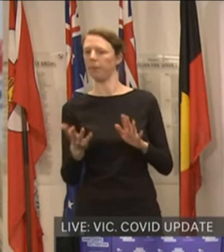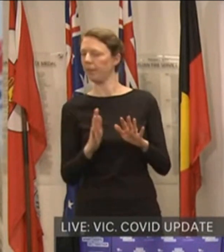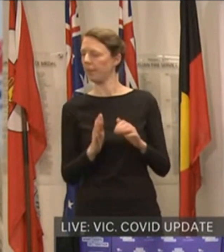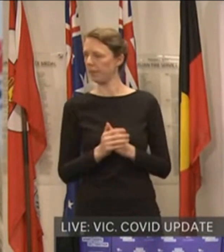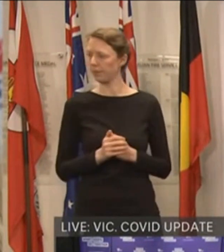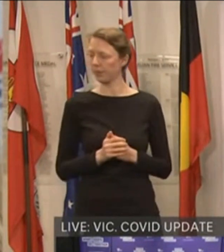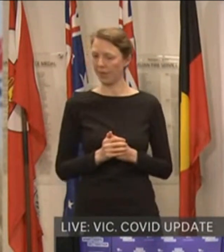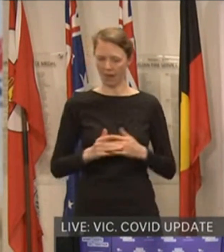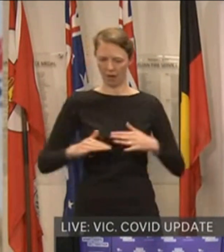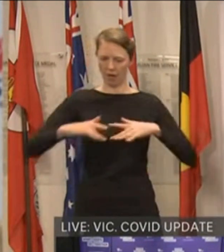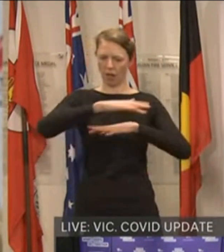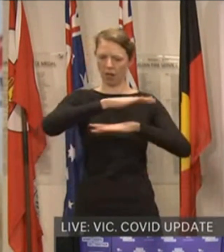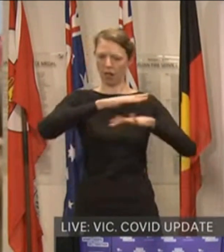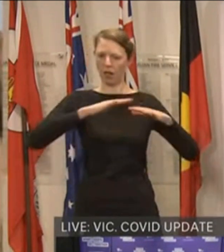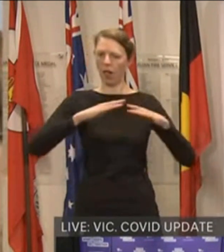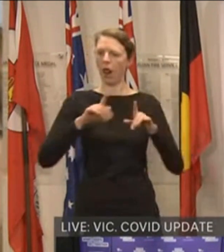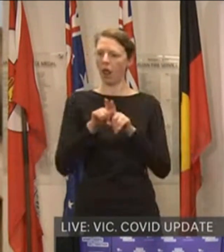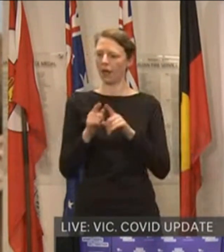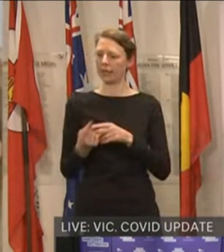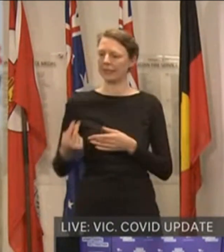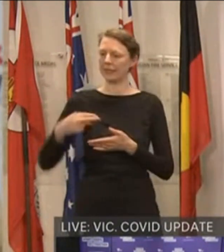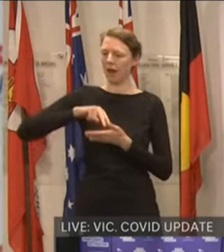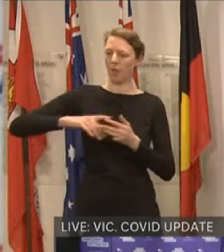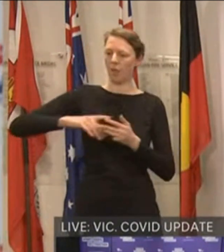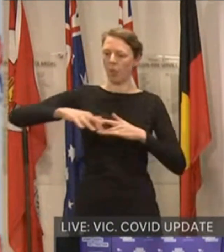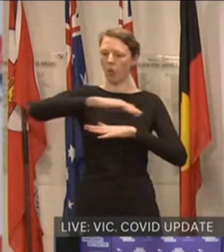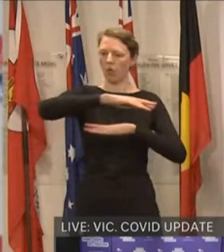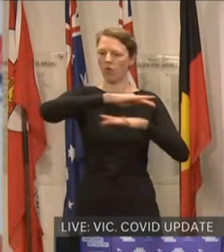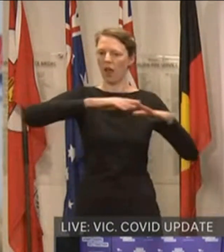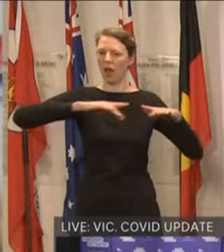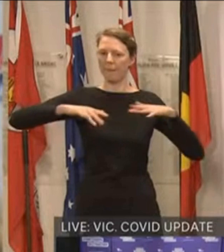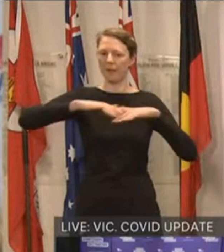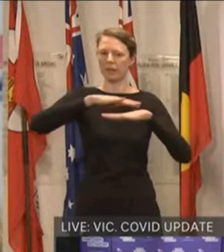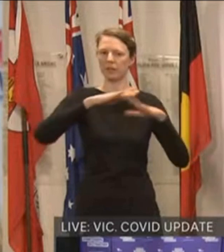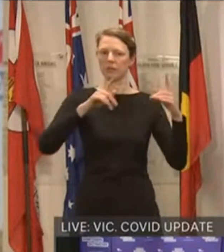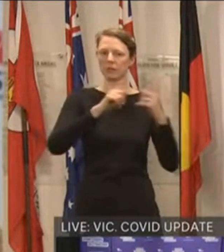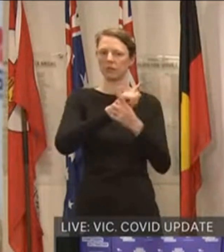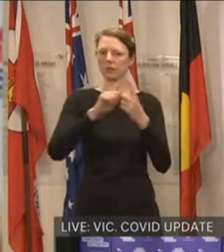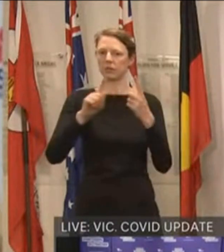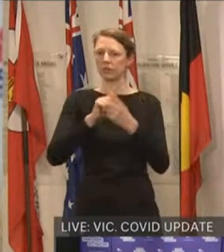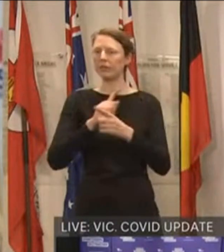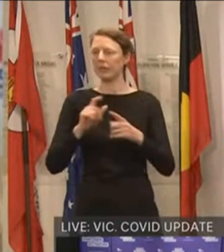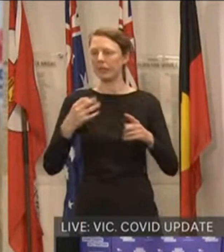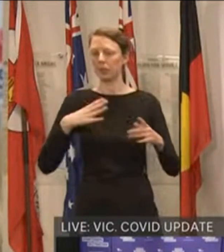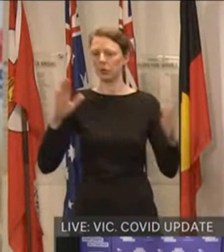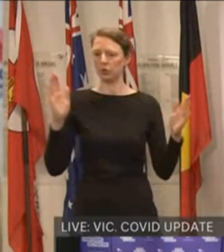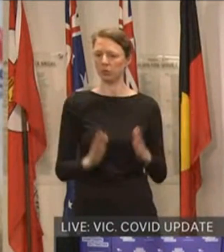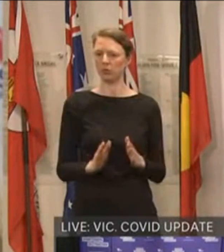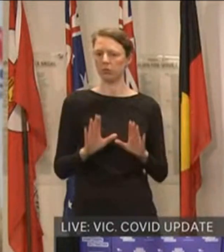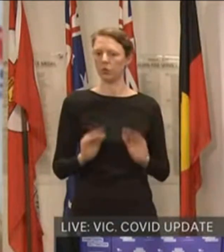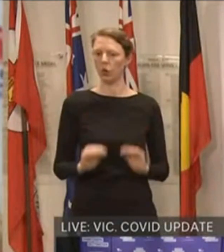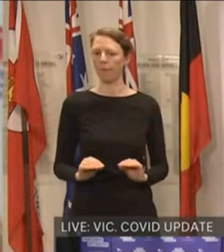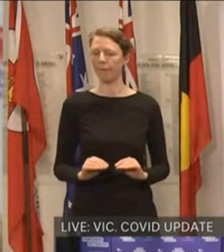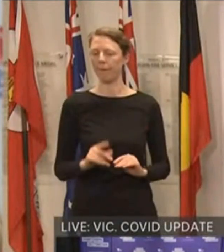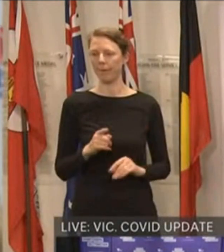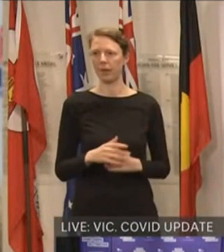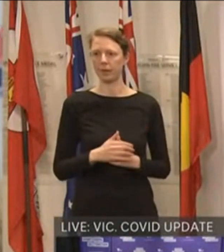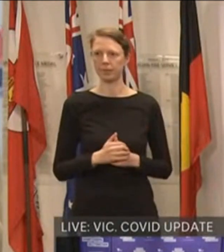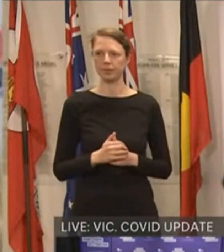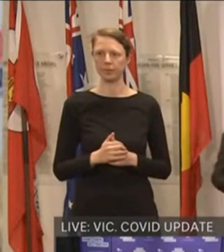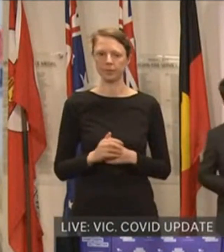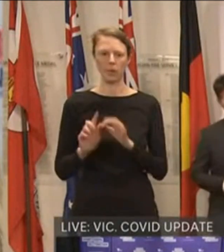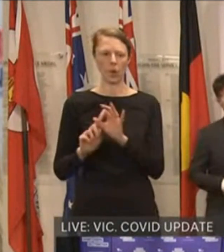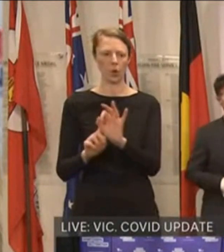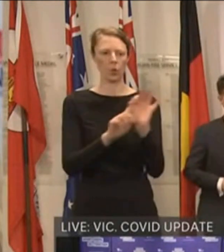there's any transmission with them? So we are following up some groups within that, and we're working cooperatively with Service New